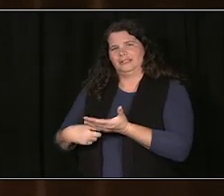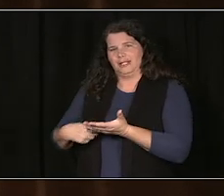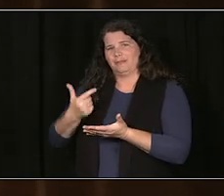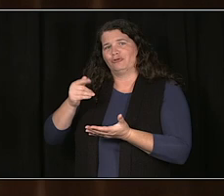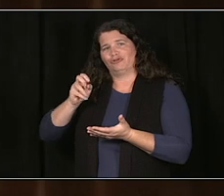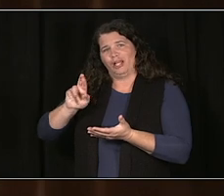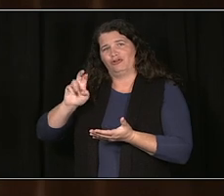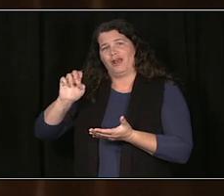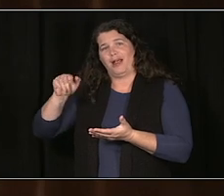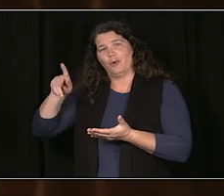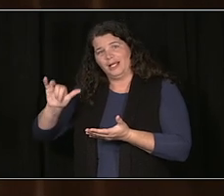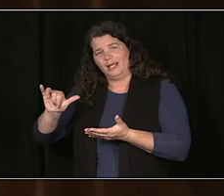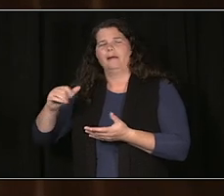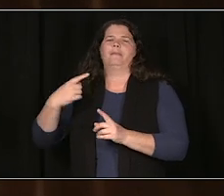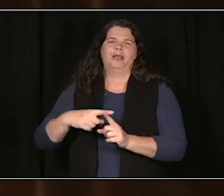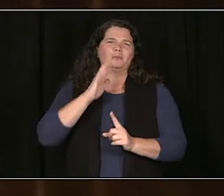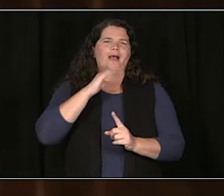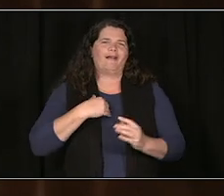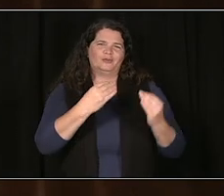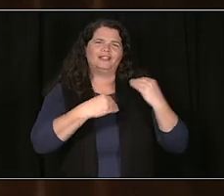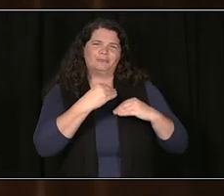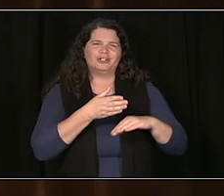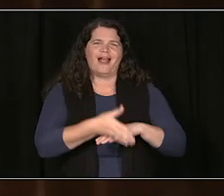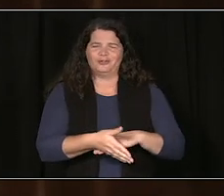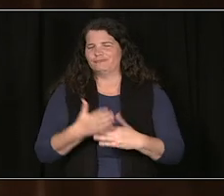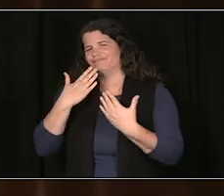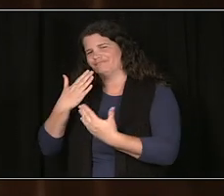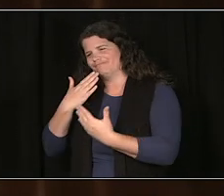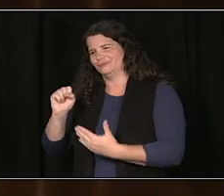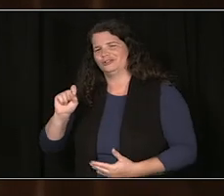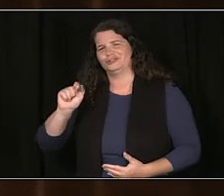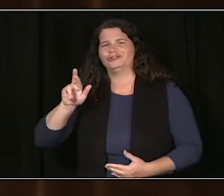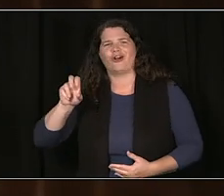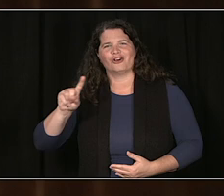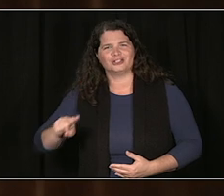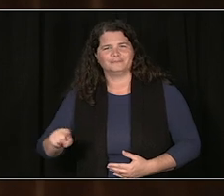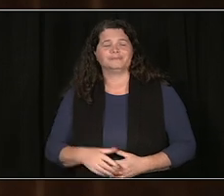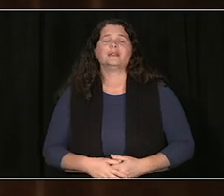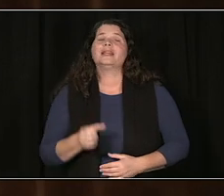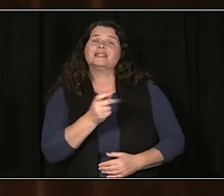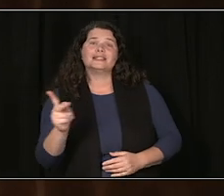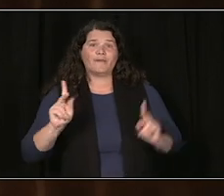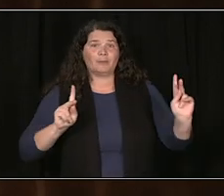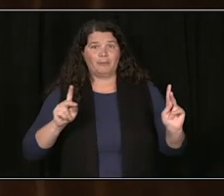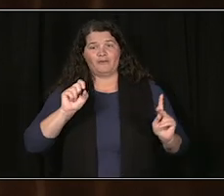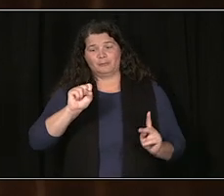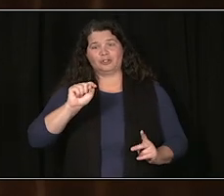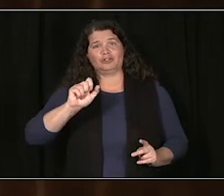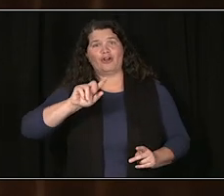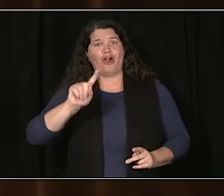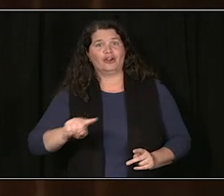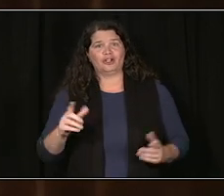We're thrilled to be joined tonight by several Starz executives, including Chief Executive Officer Jeffrey Hirsch, President for